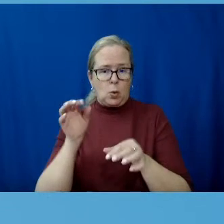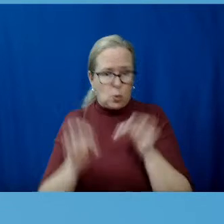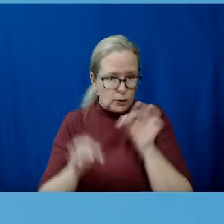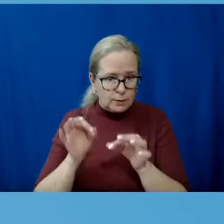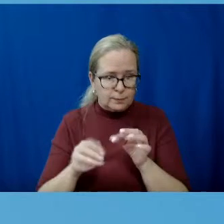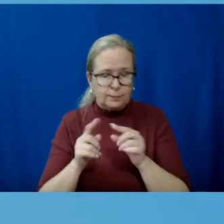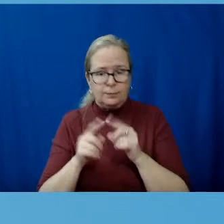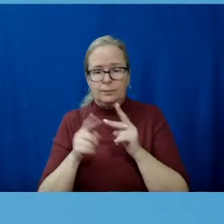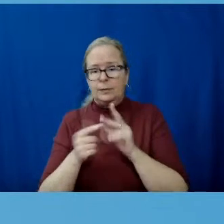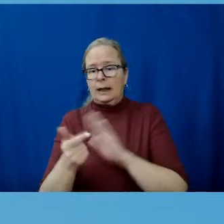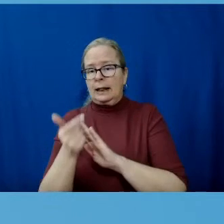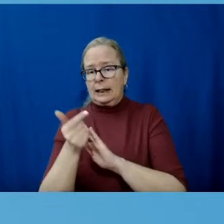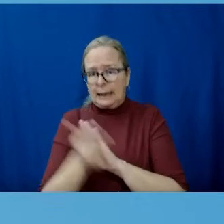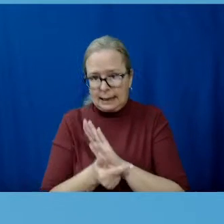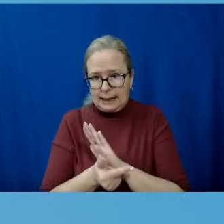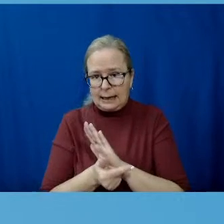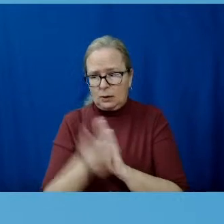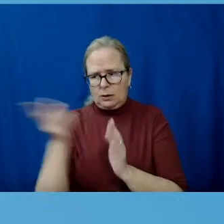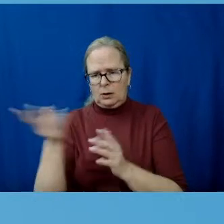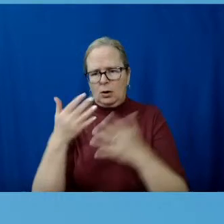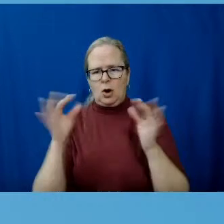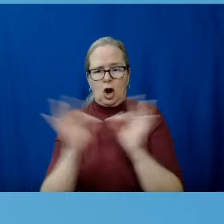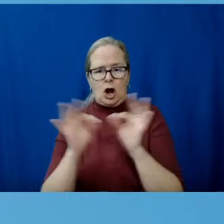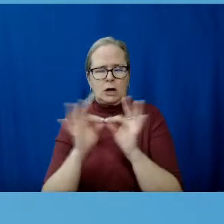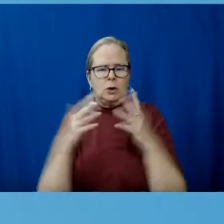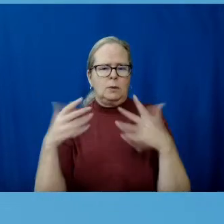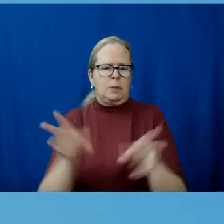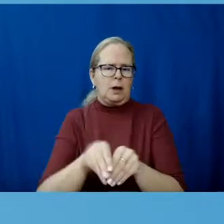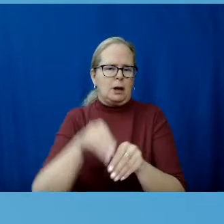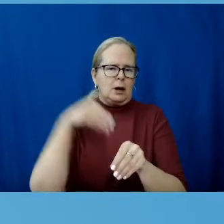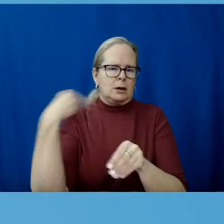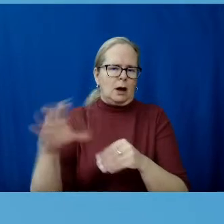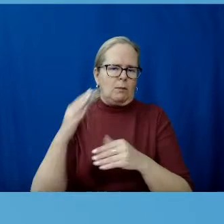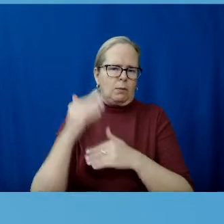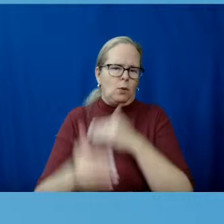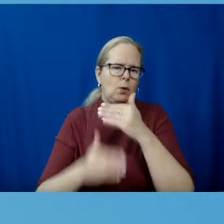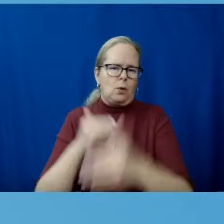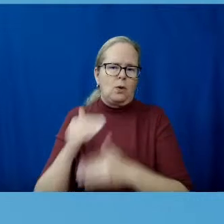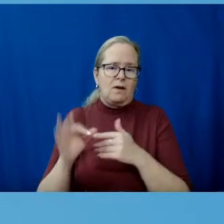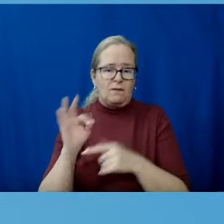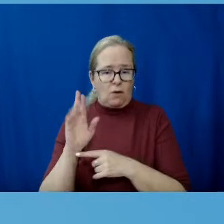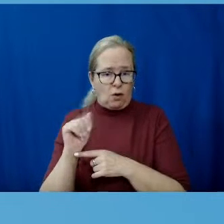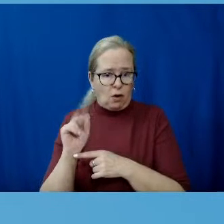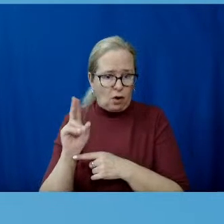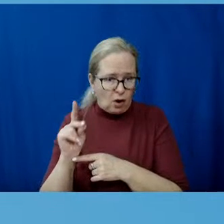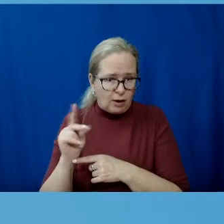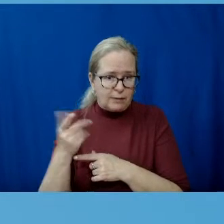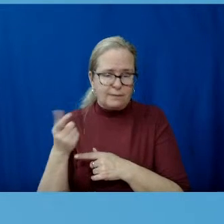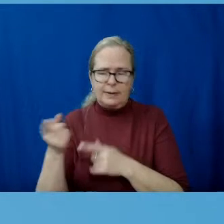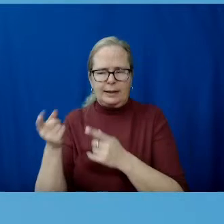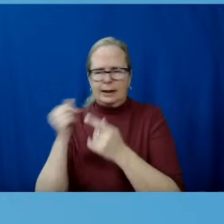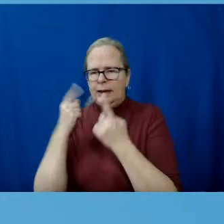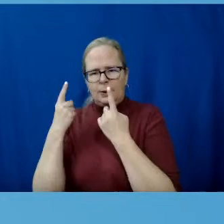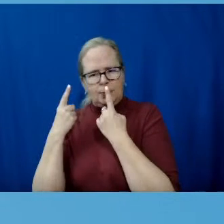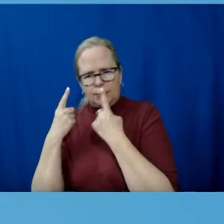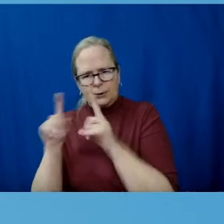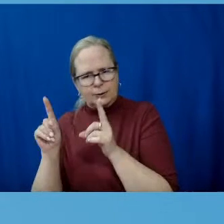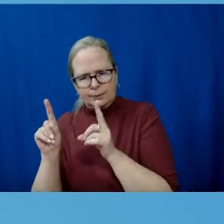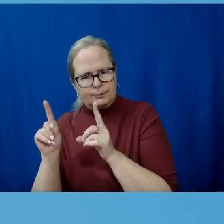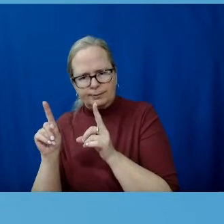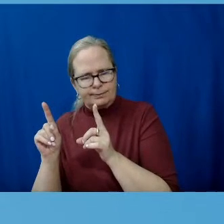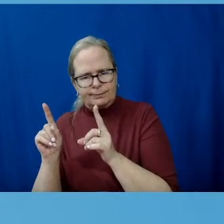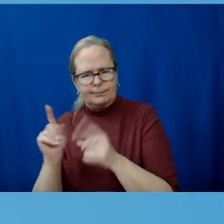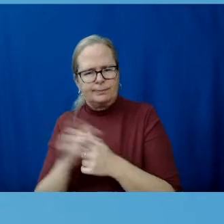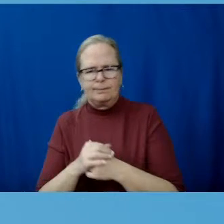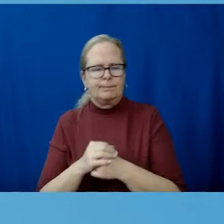for achieving anything that's going to move the collective ahead in the context of a pandemic. And just to wrap up,